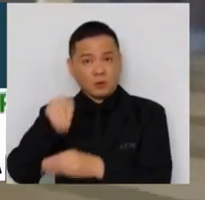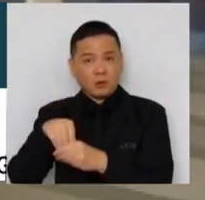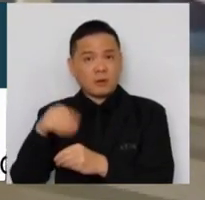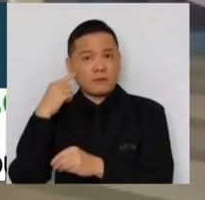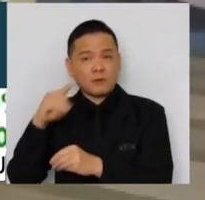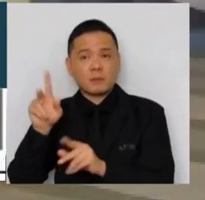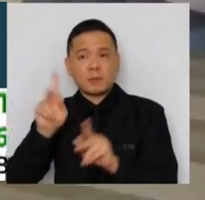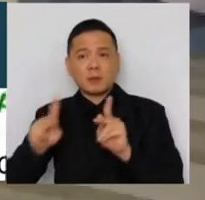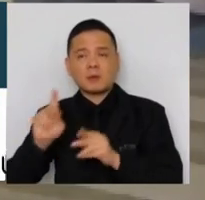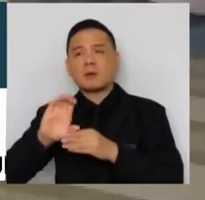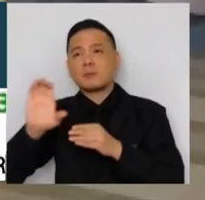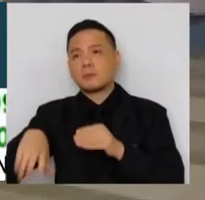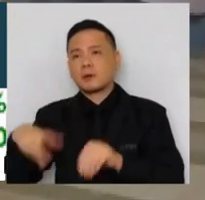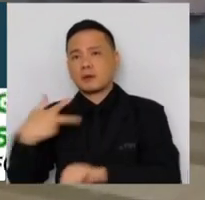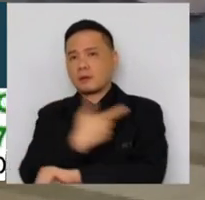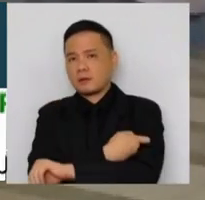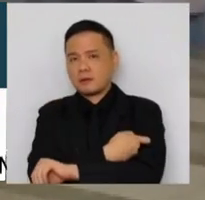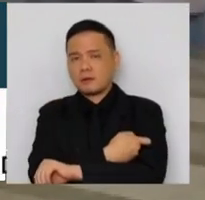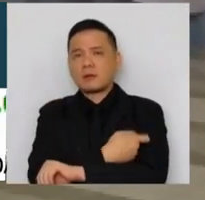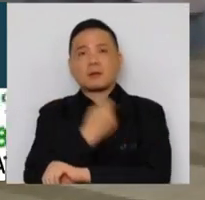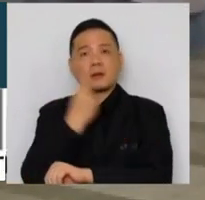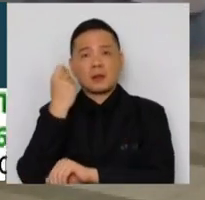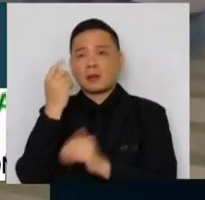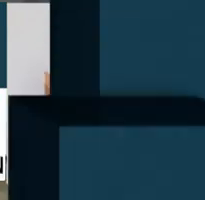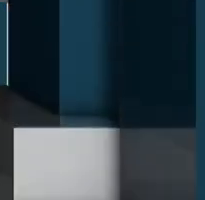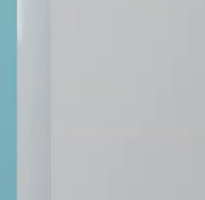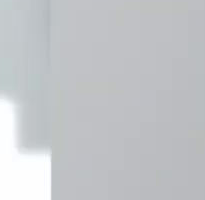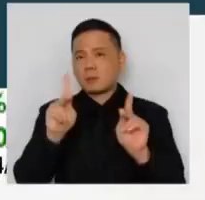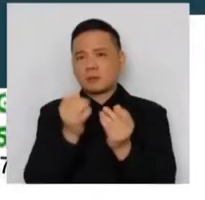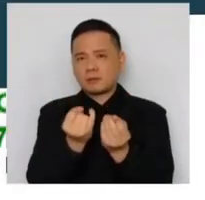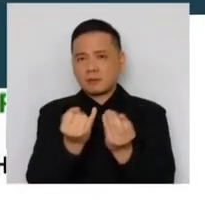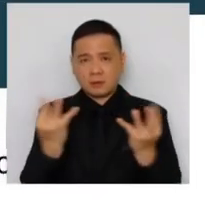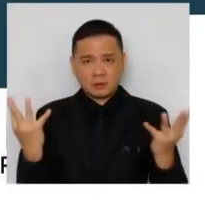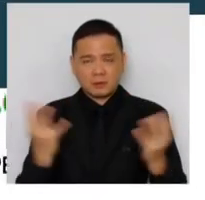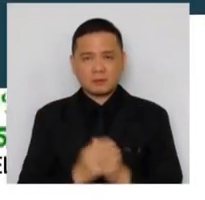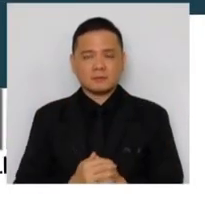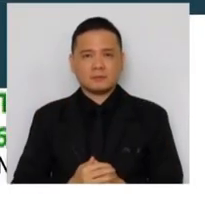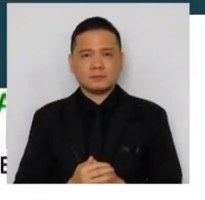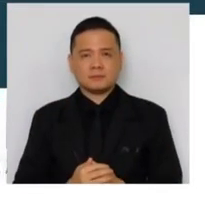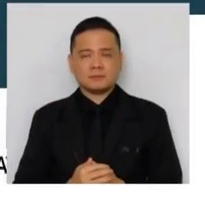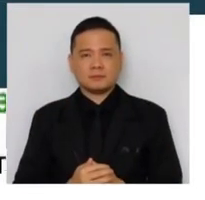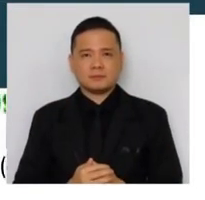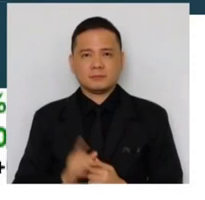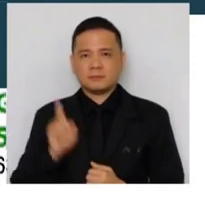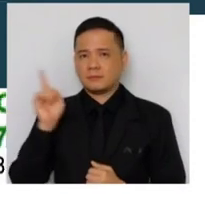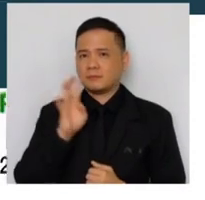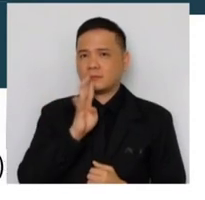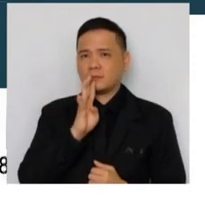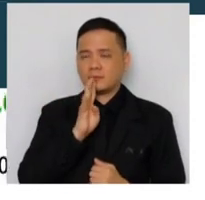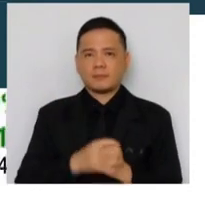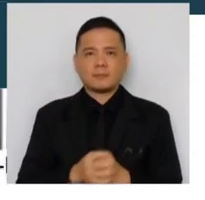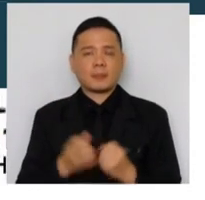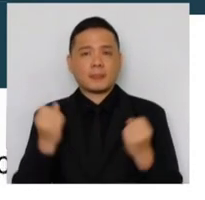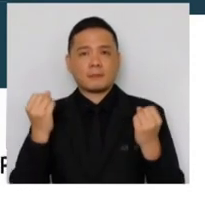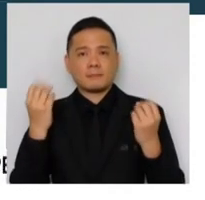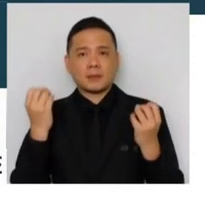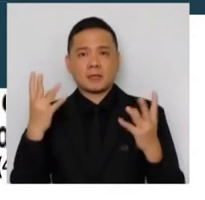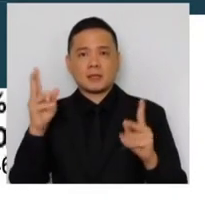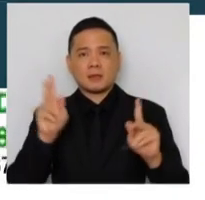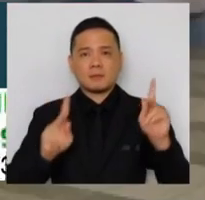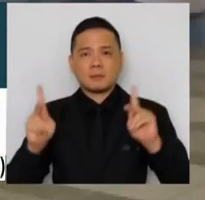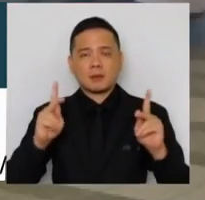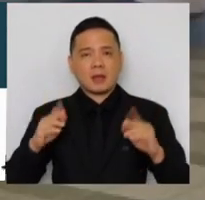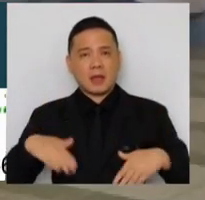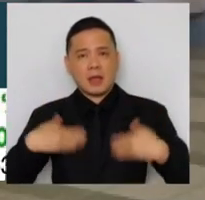individuals and at a limited capacity. A lot of people are so happy with this. No? Even the